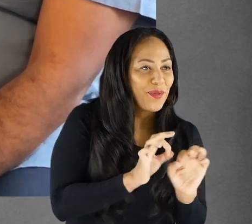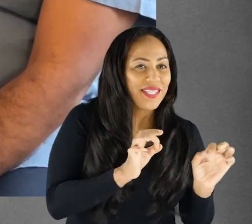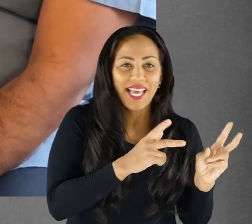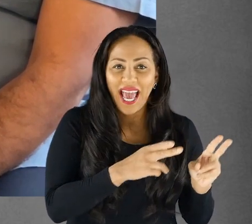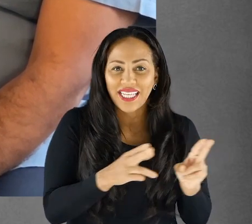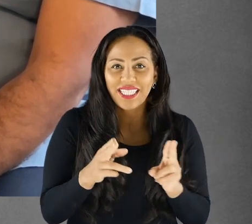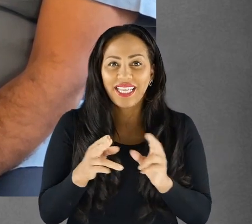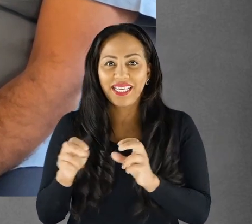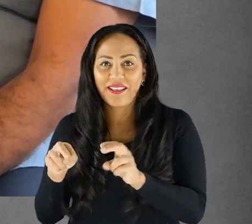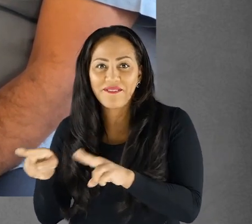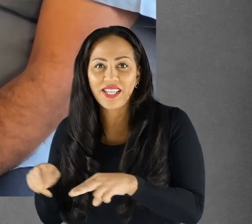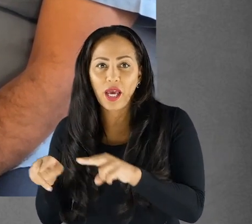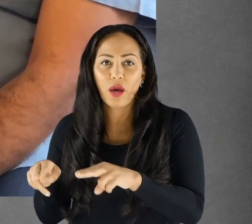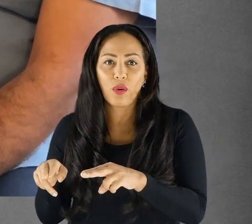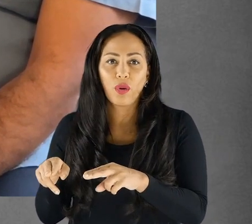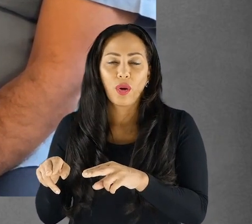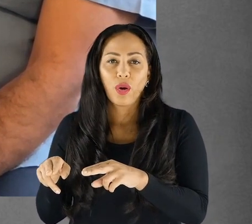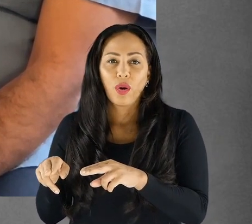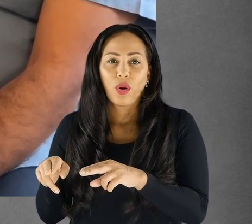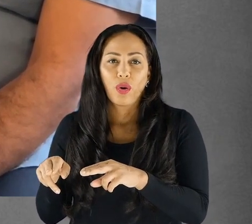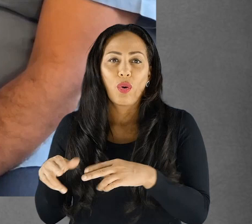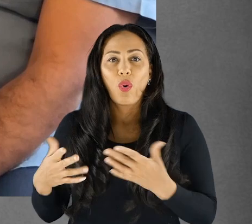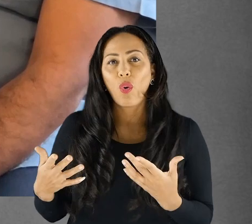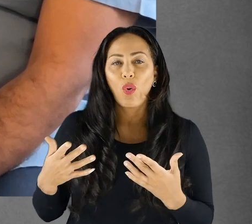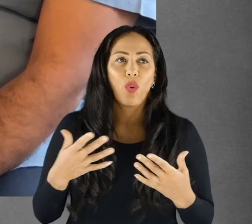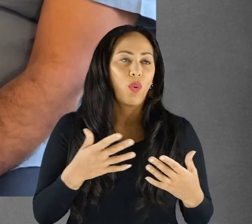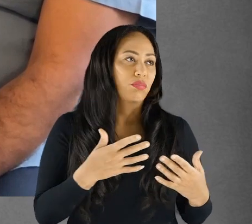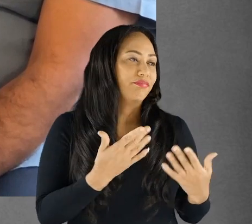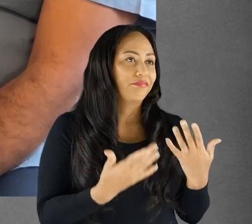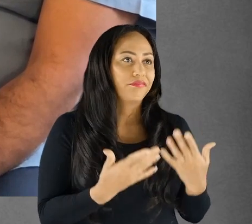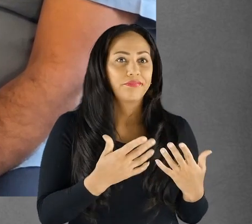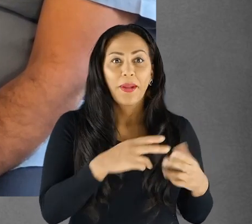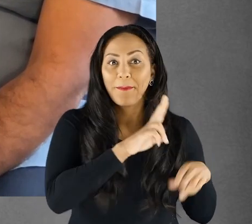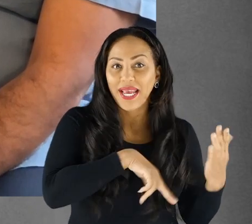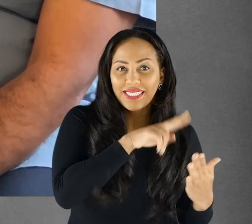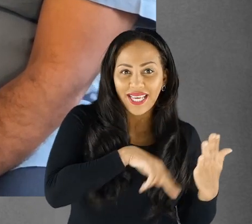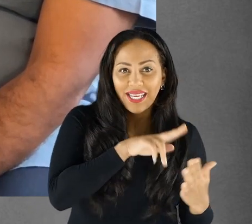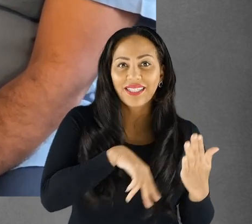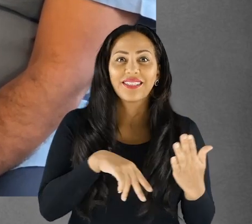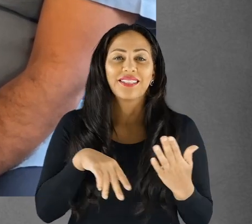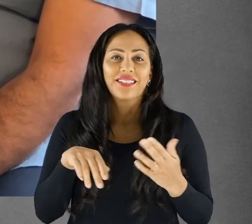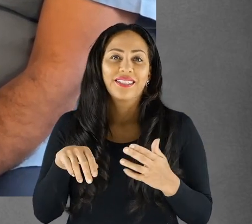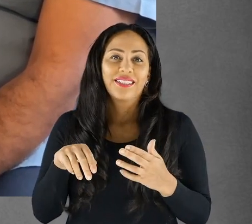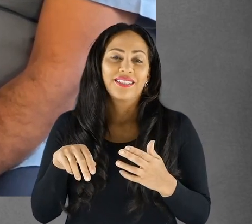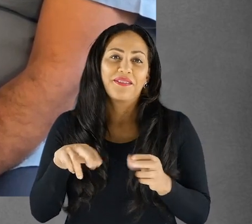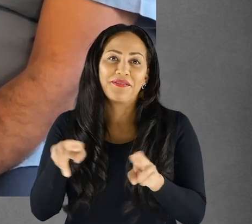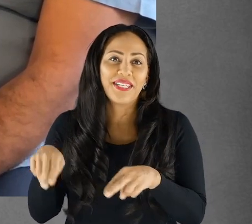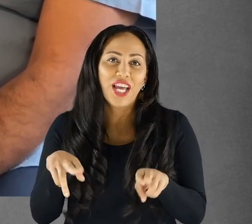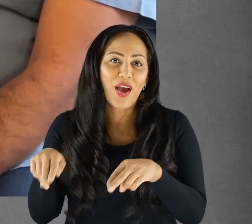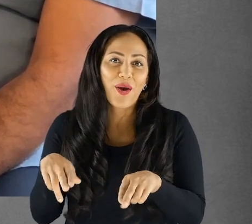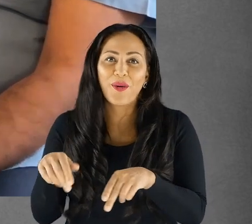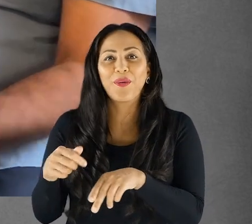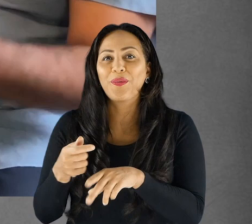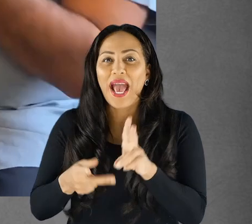editing, and then you need to, if I could work out, you know, that then it would be painting, those two go together. So you could sort of take two jobs on